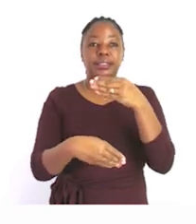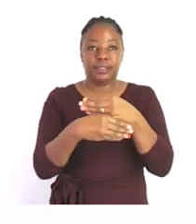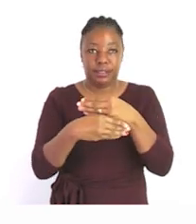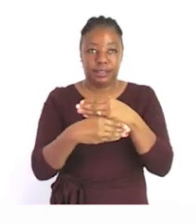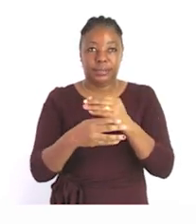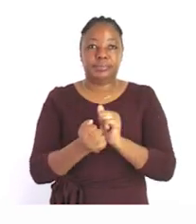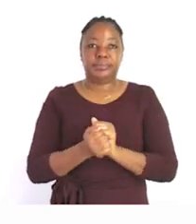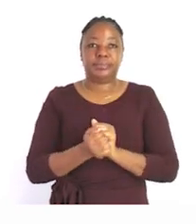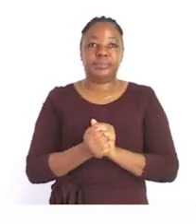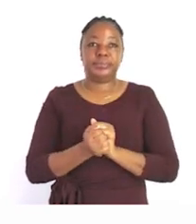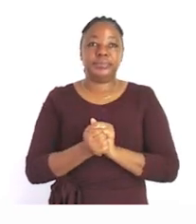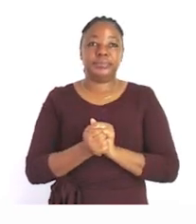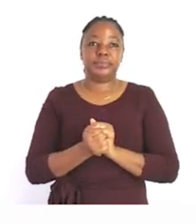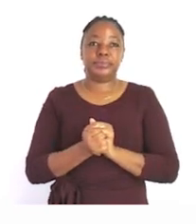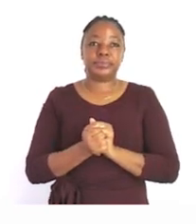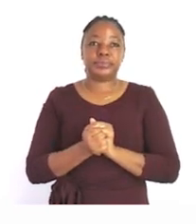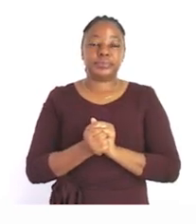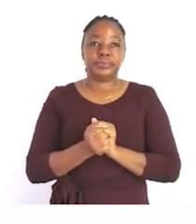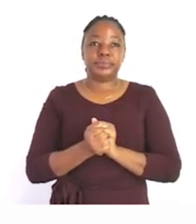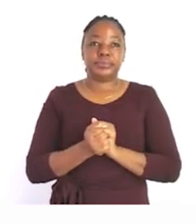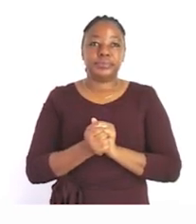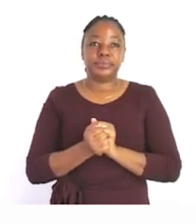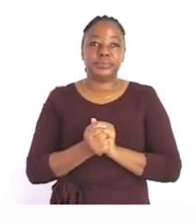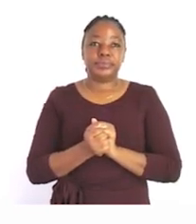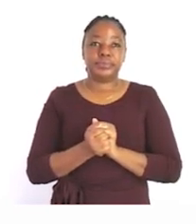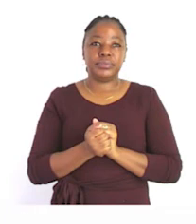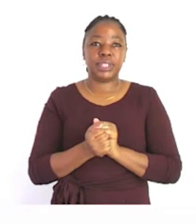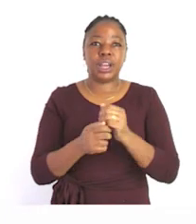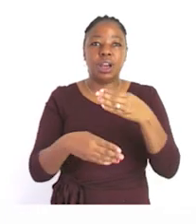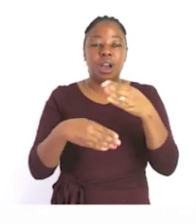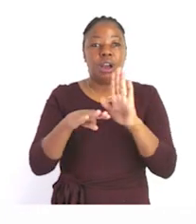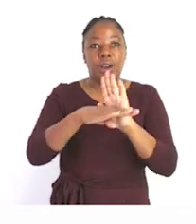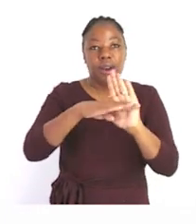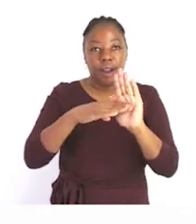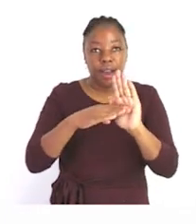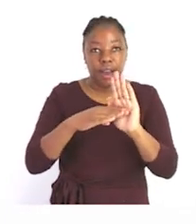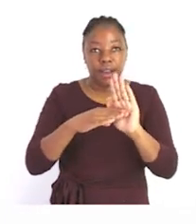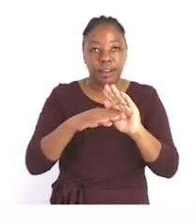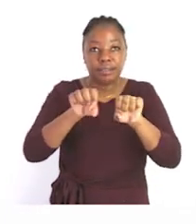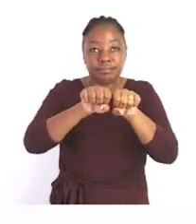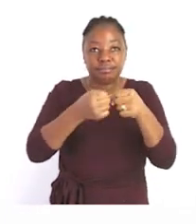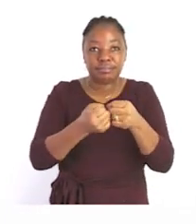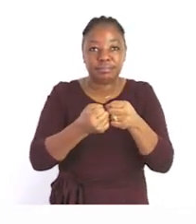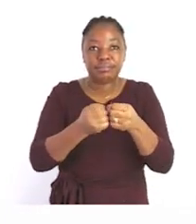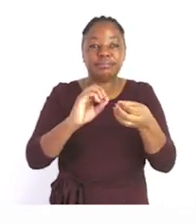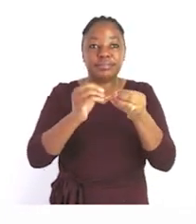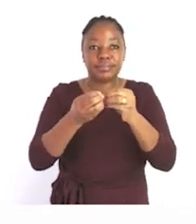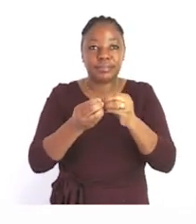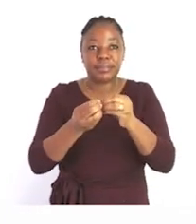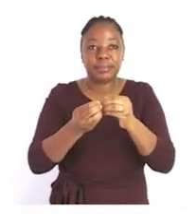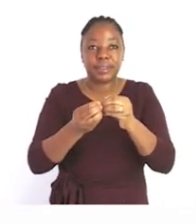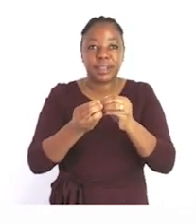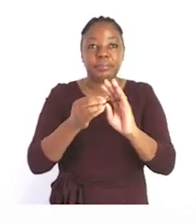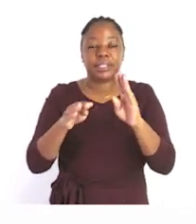we do halve something, that means that we are breaking it apart. And when we are doubling, that means we are adding more.